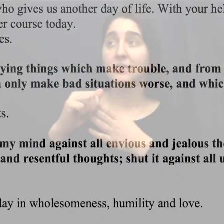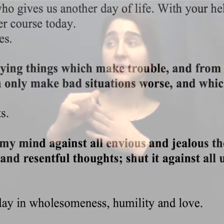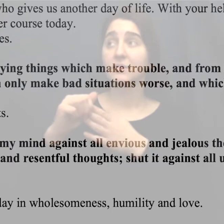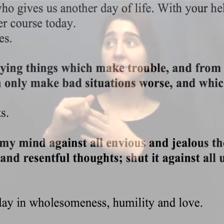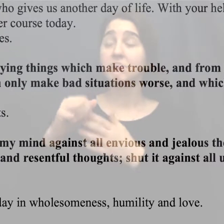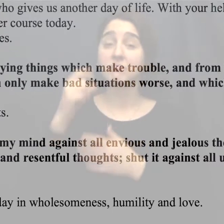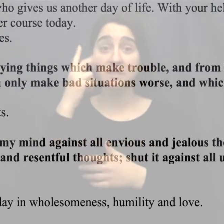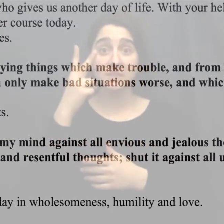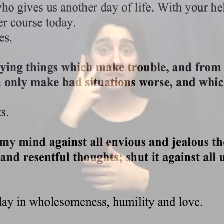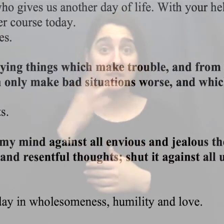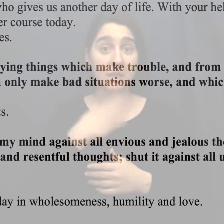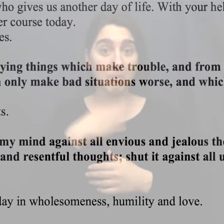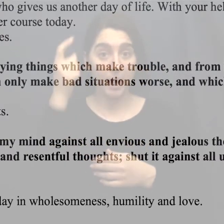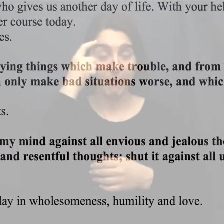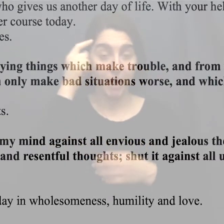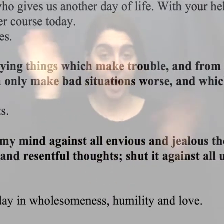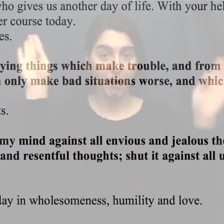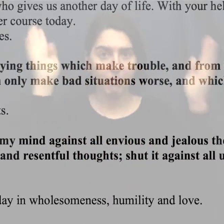Guide our thoughts.